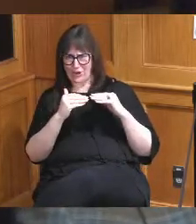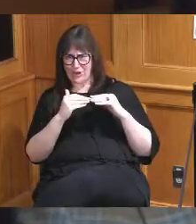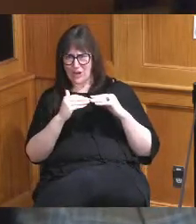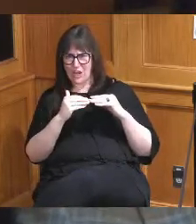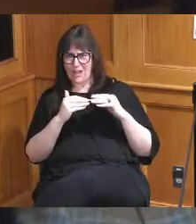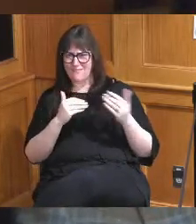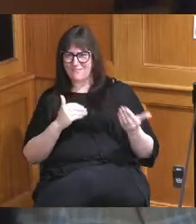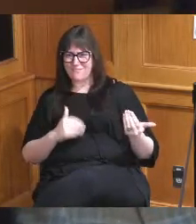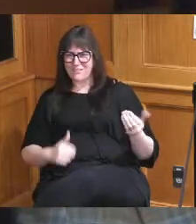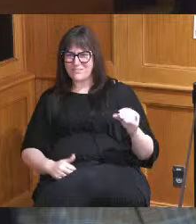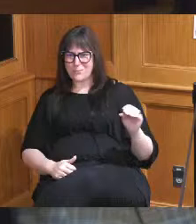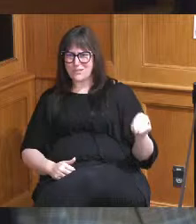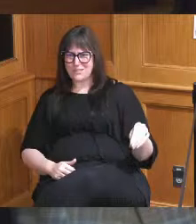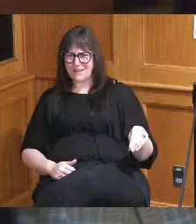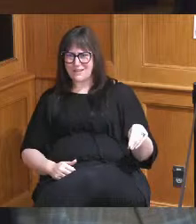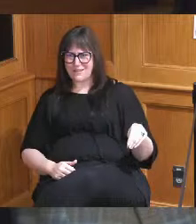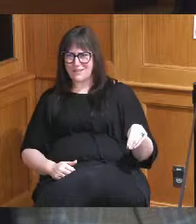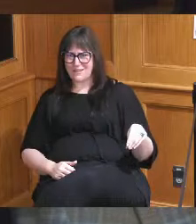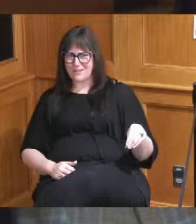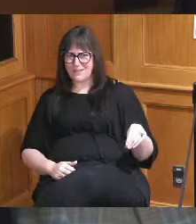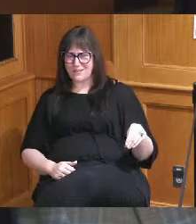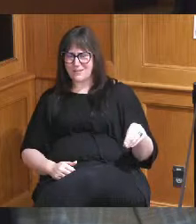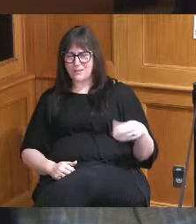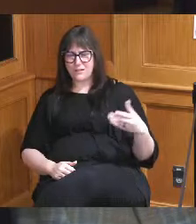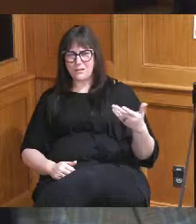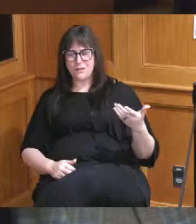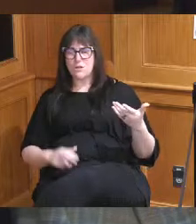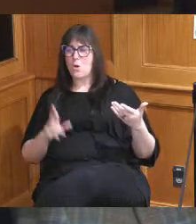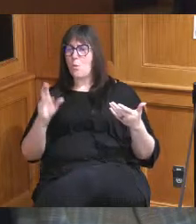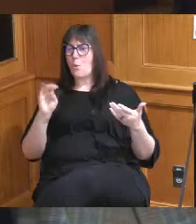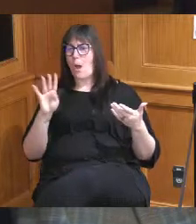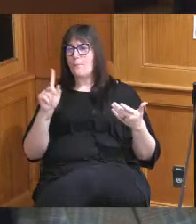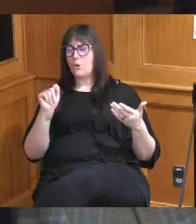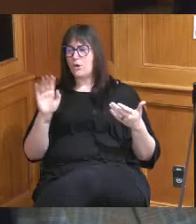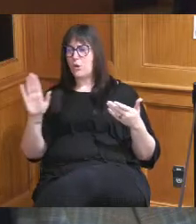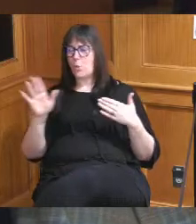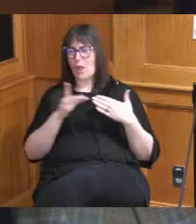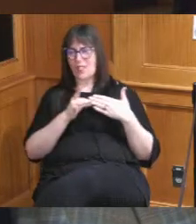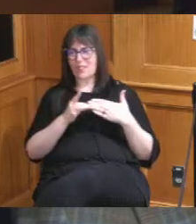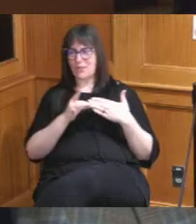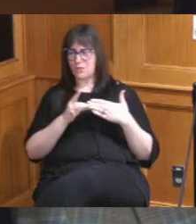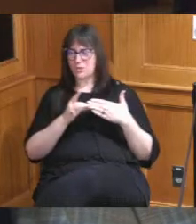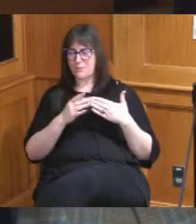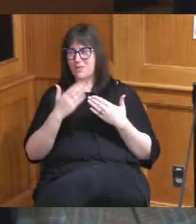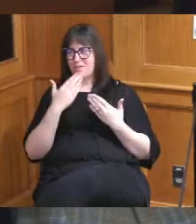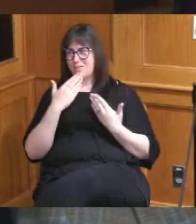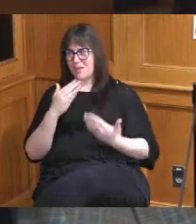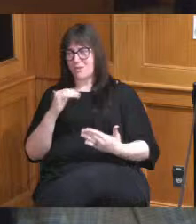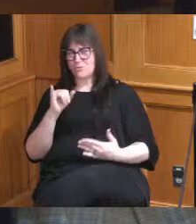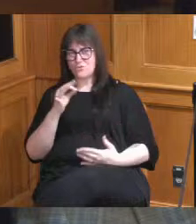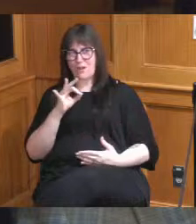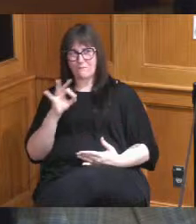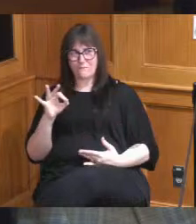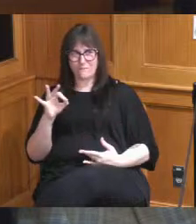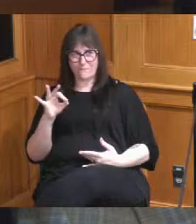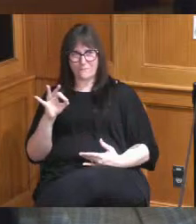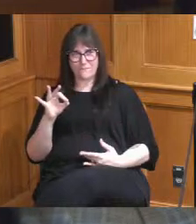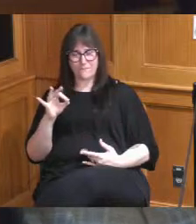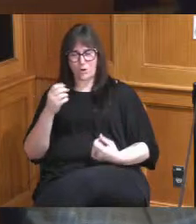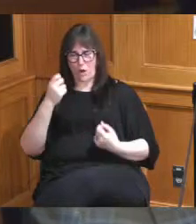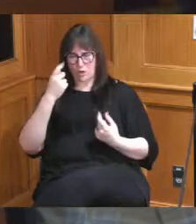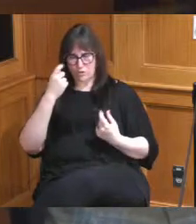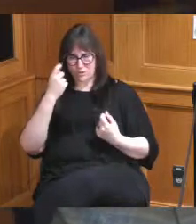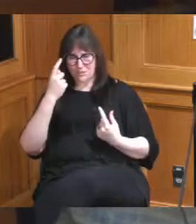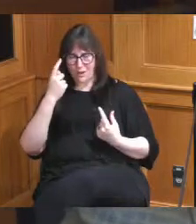15%. And so I want to say that, Robert, under your leadership, and then I want to thank Jeff for understanding